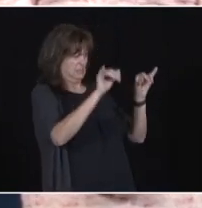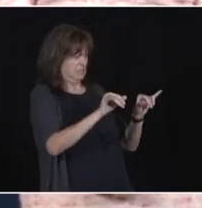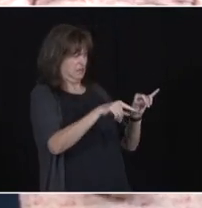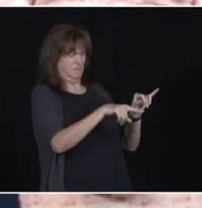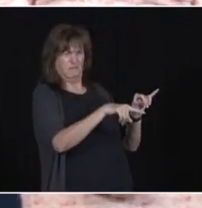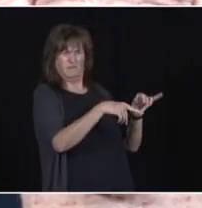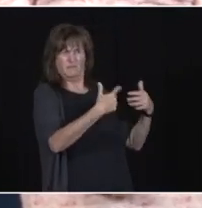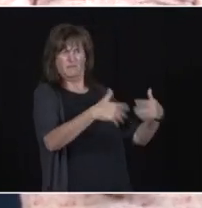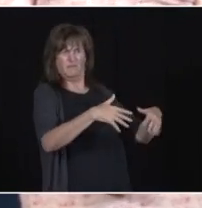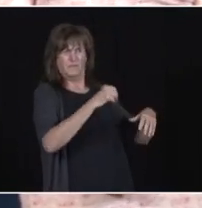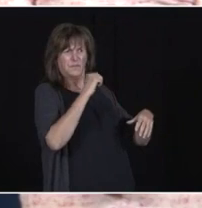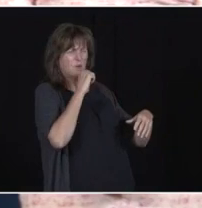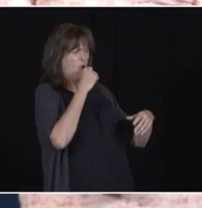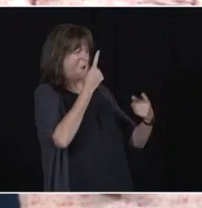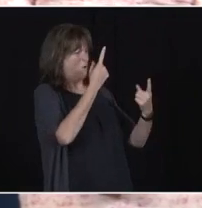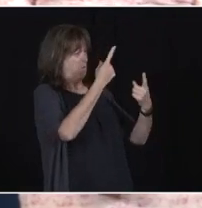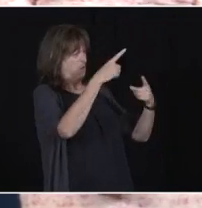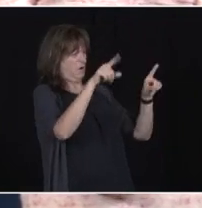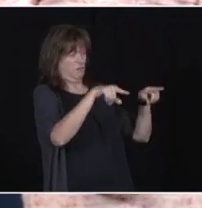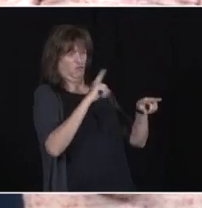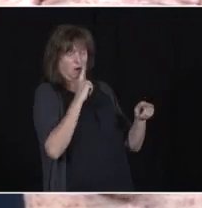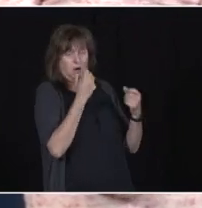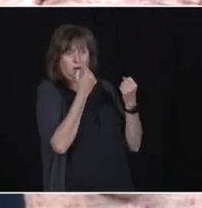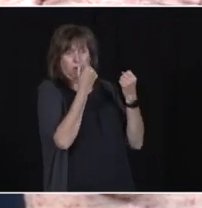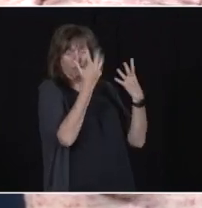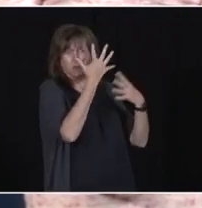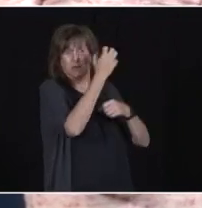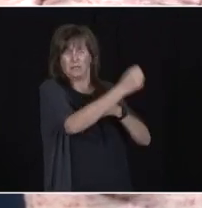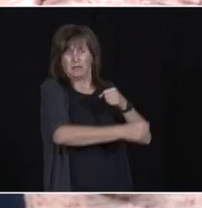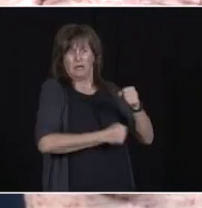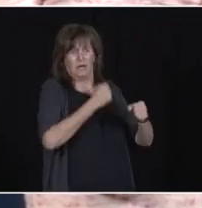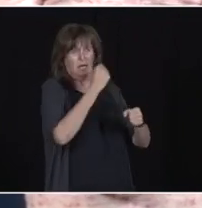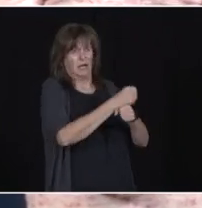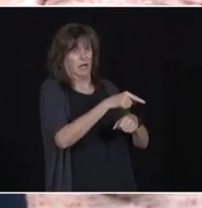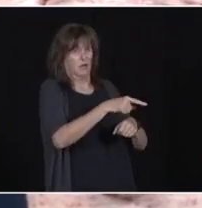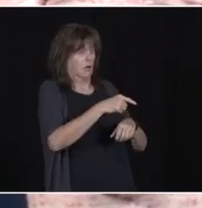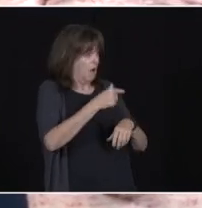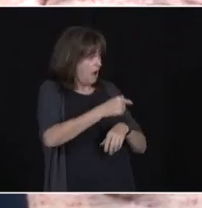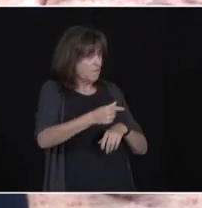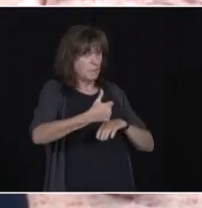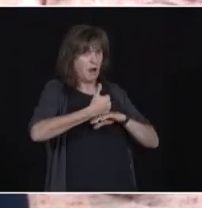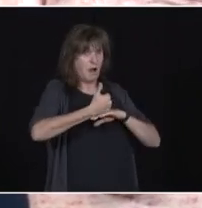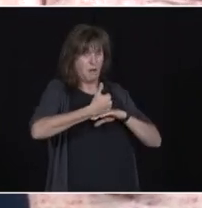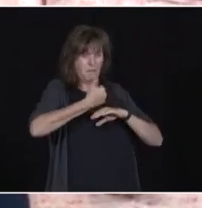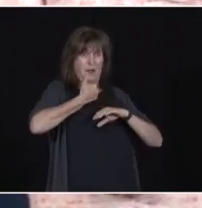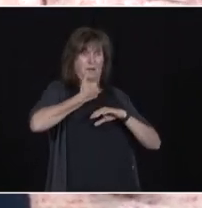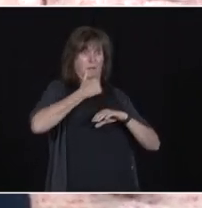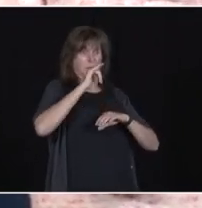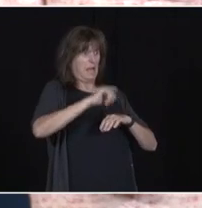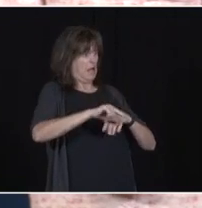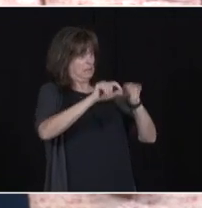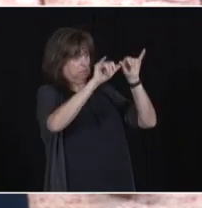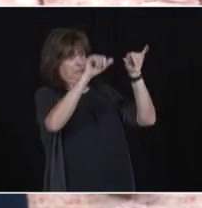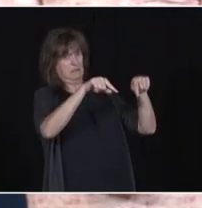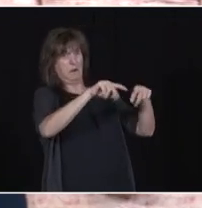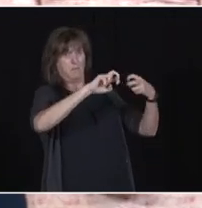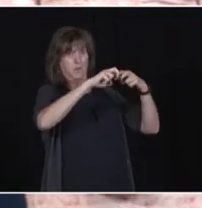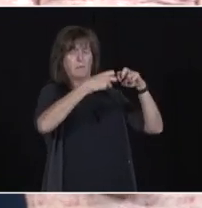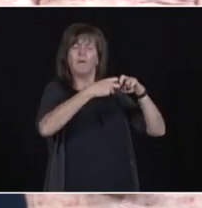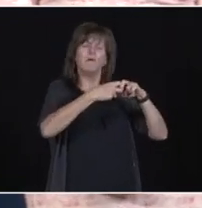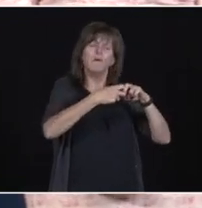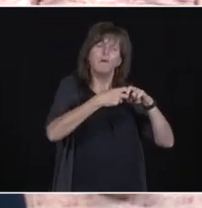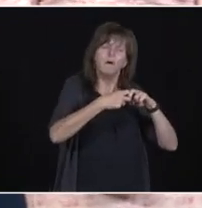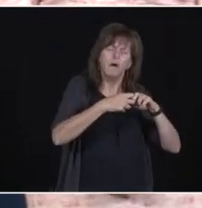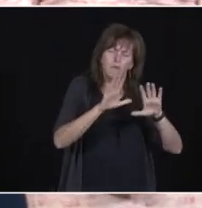this problem, but I can promise you, we're going to fix it. Because our seniors deserve better. As